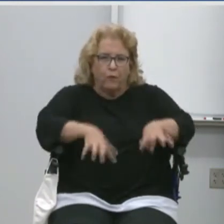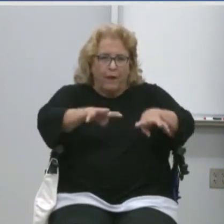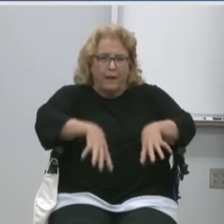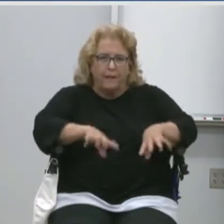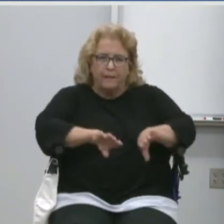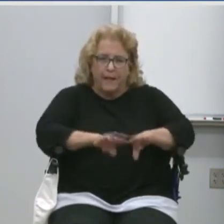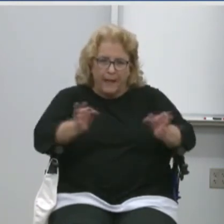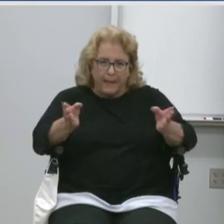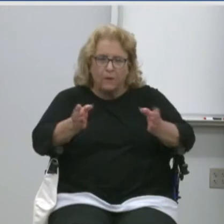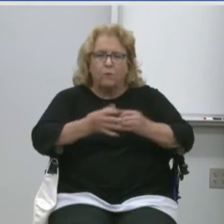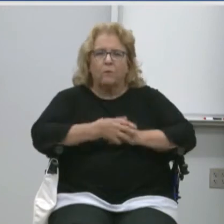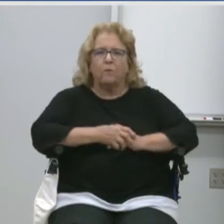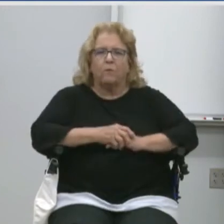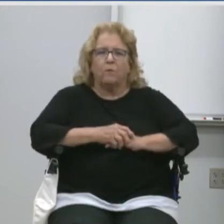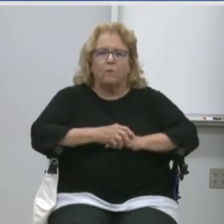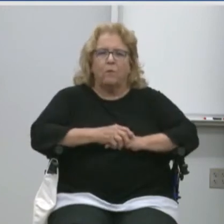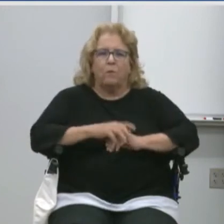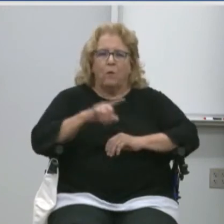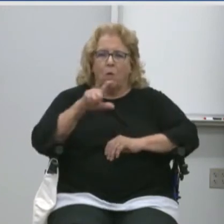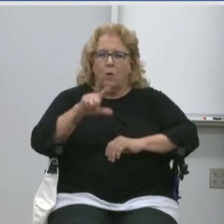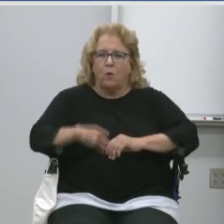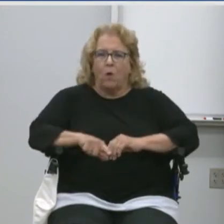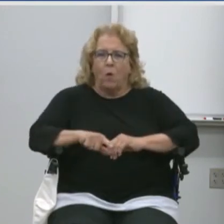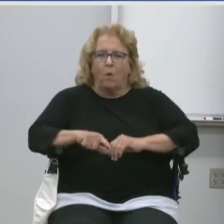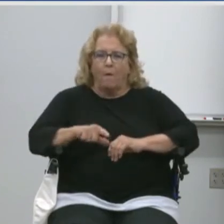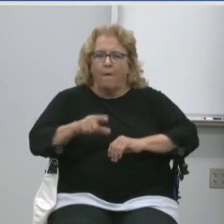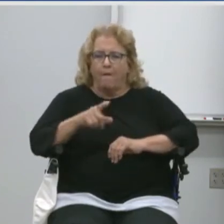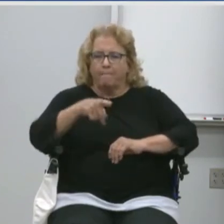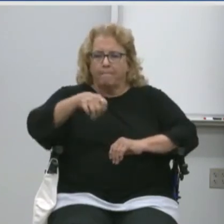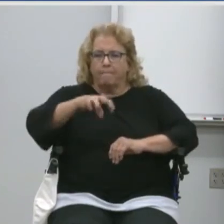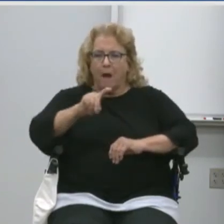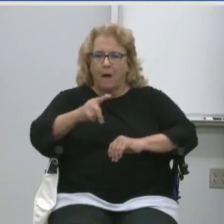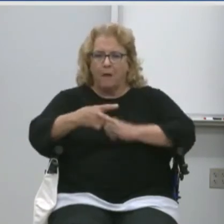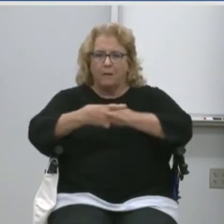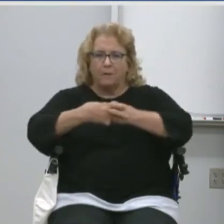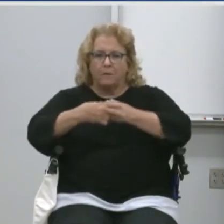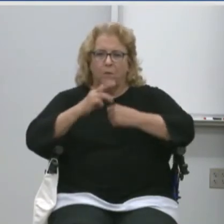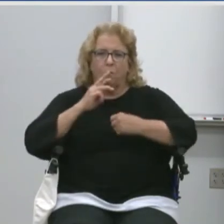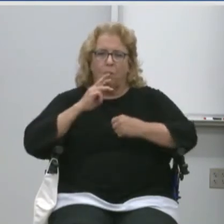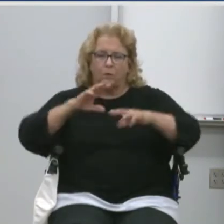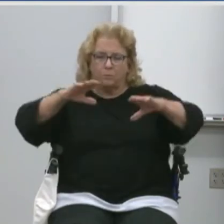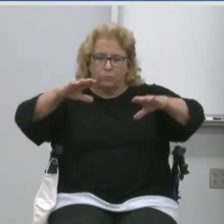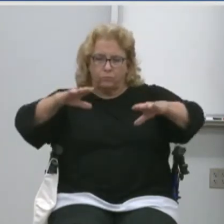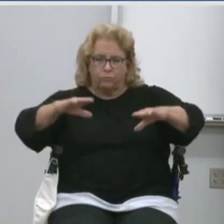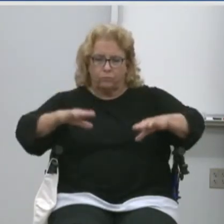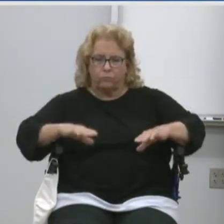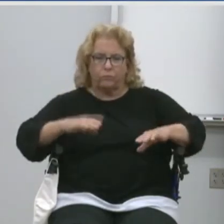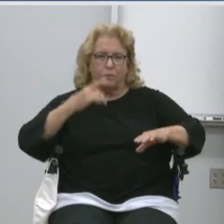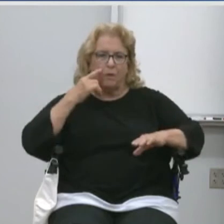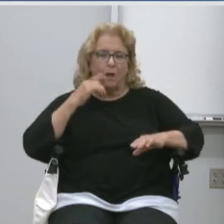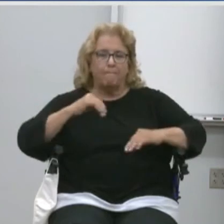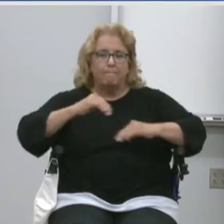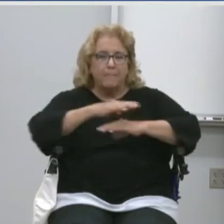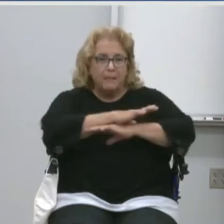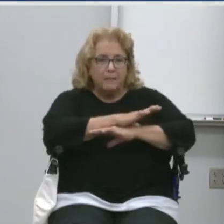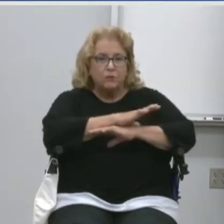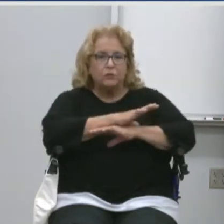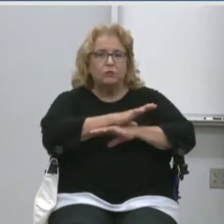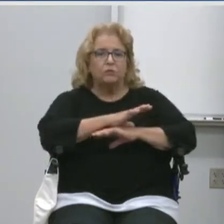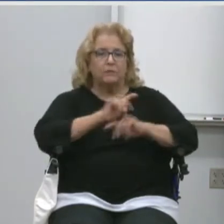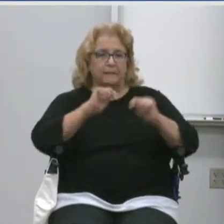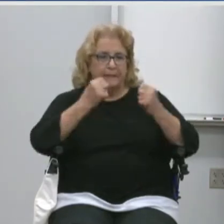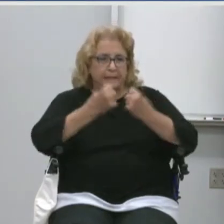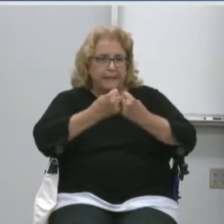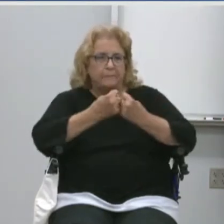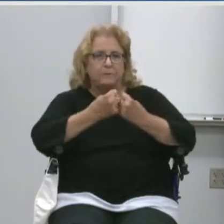clear. They've lowered retention ponds to compensate for additional water. Our beach and coastal teams have